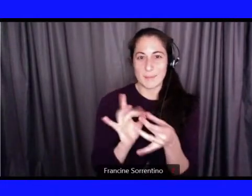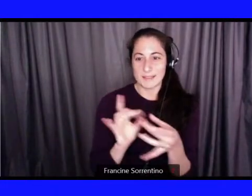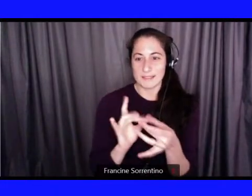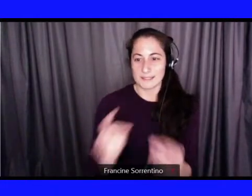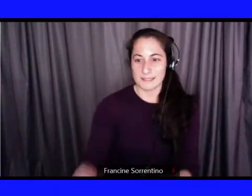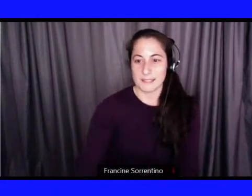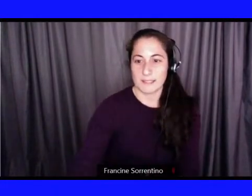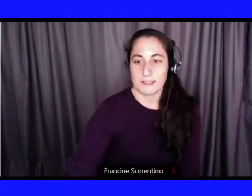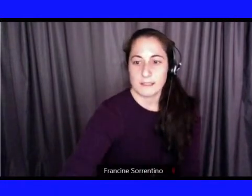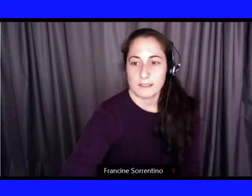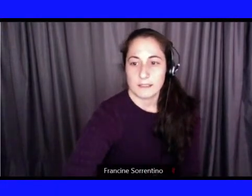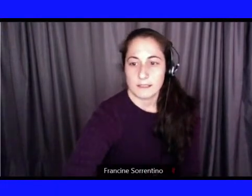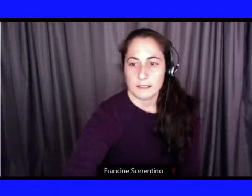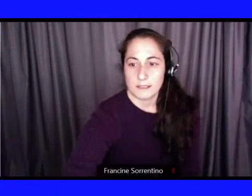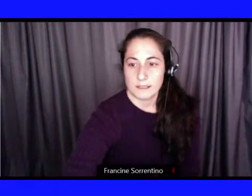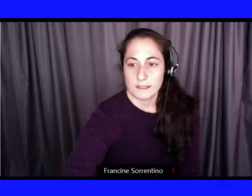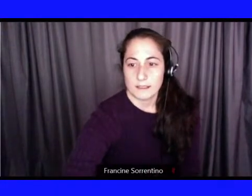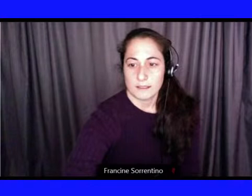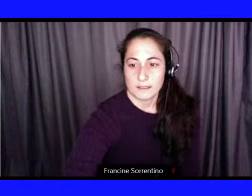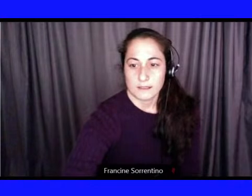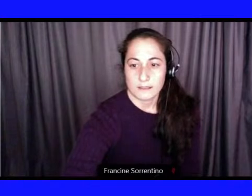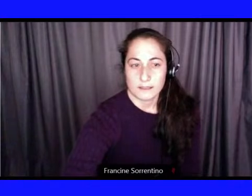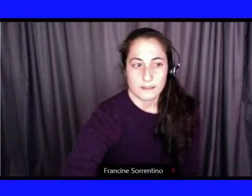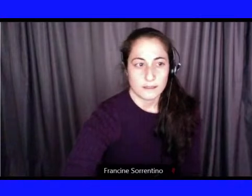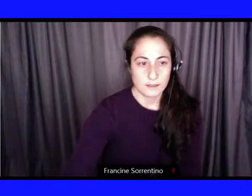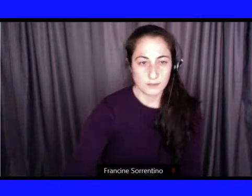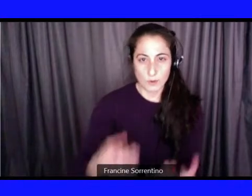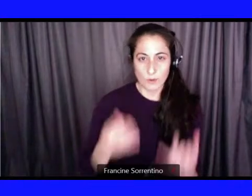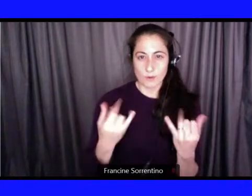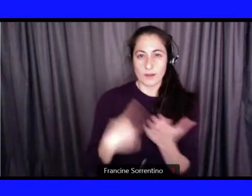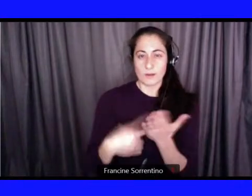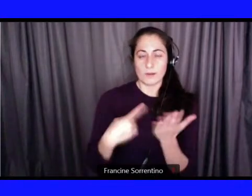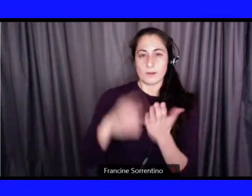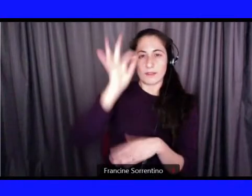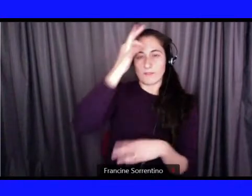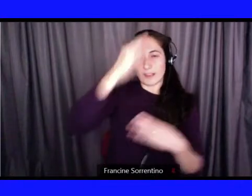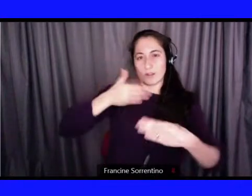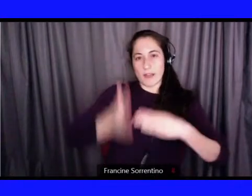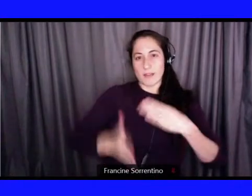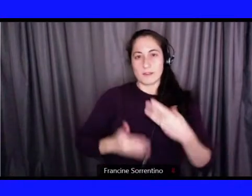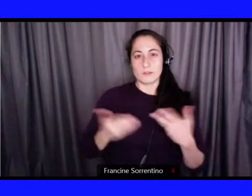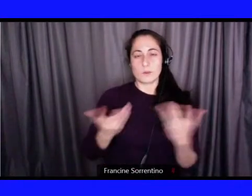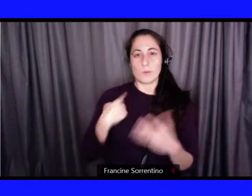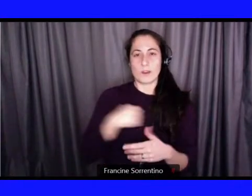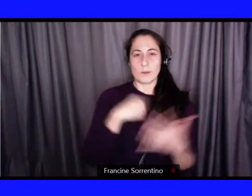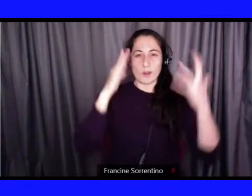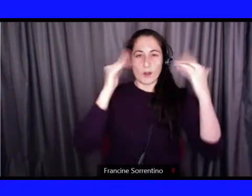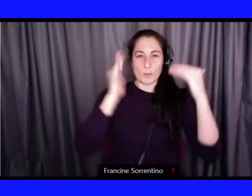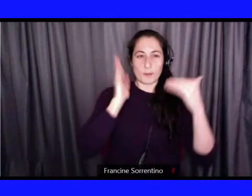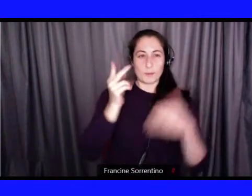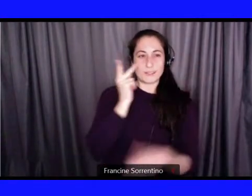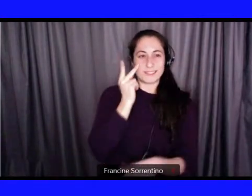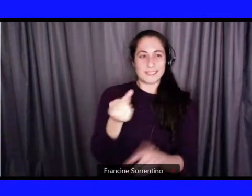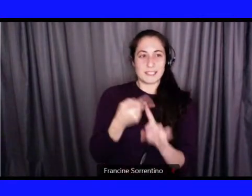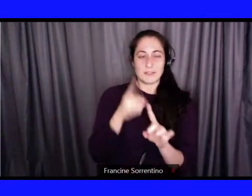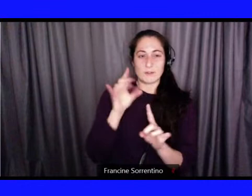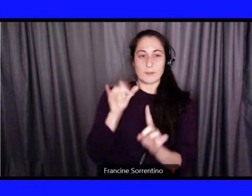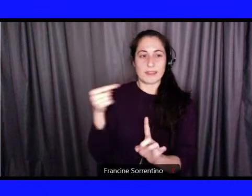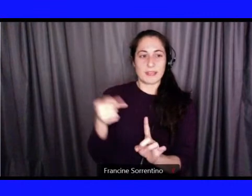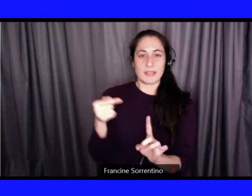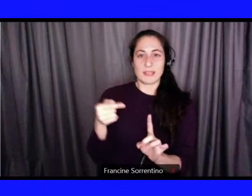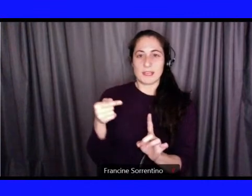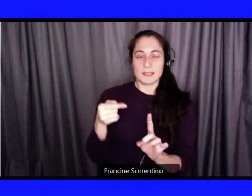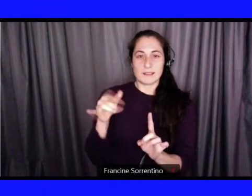priority for us, and frankly, for a lot of hospitals around the country. That's meant to get folded in. There's going to be, ideally,